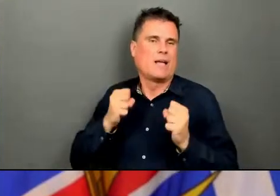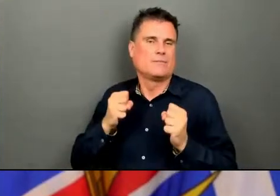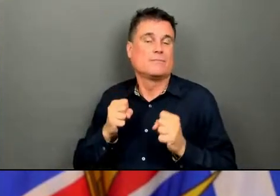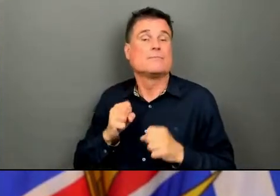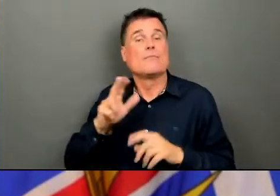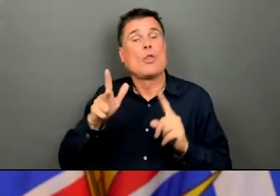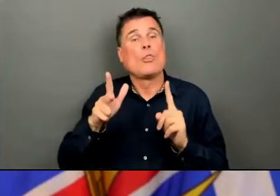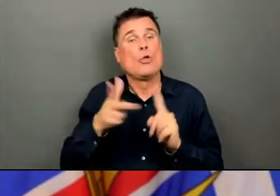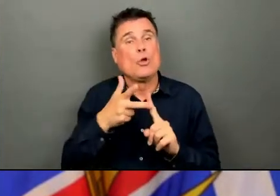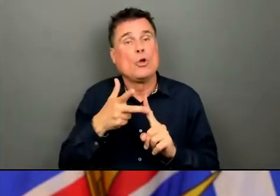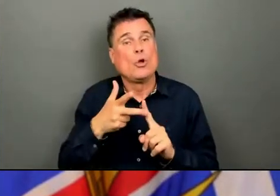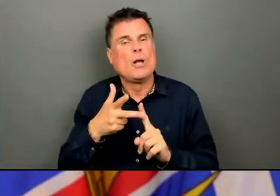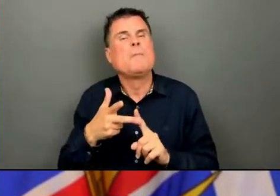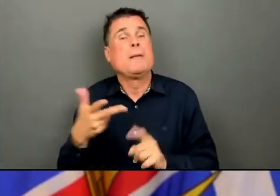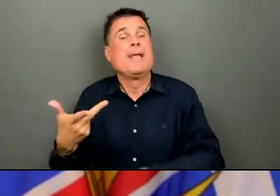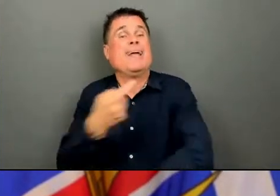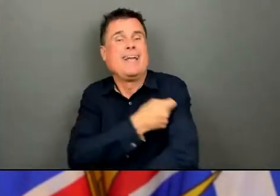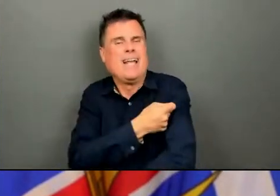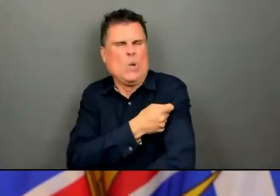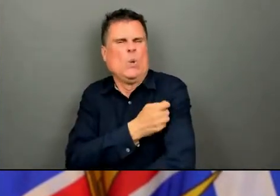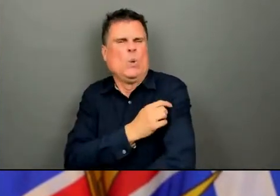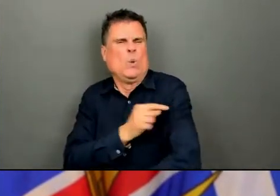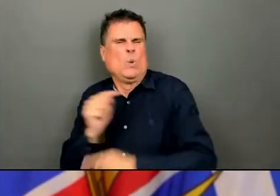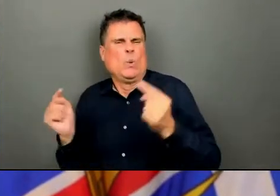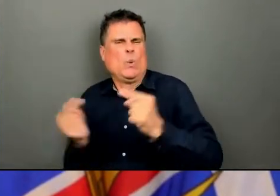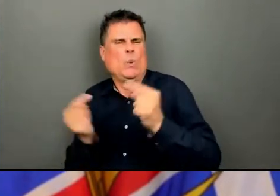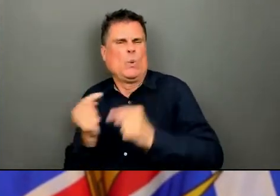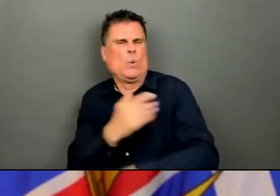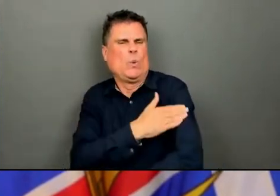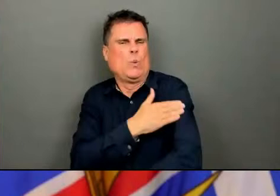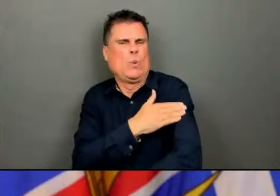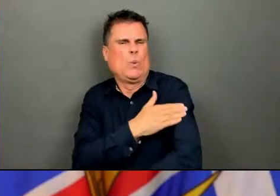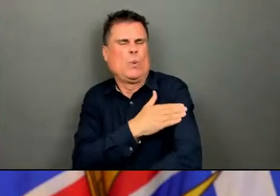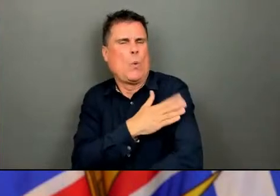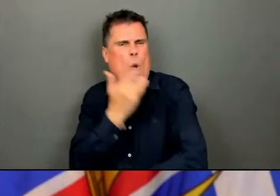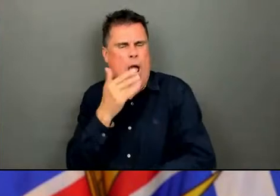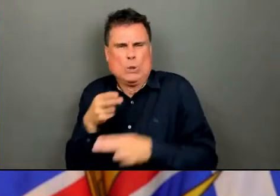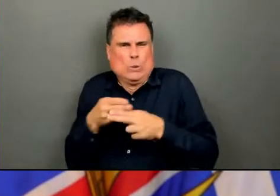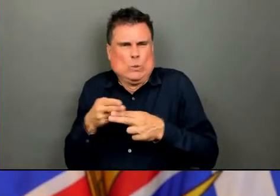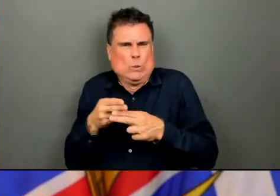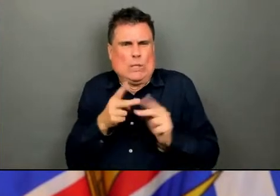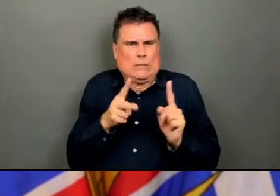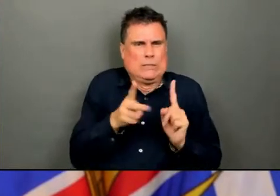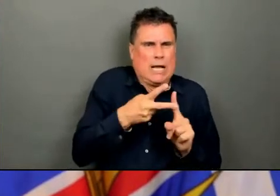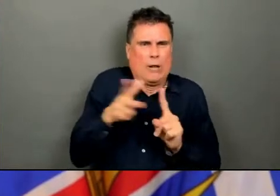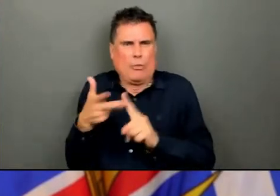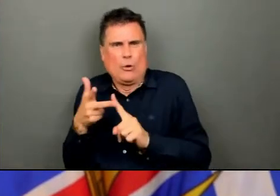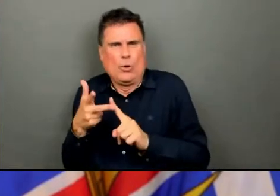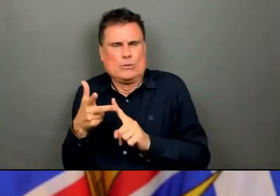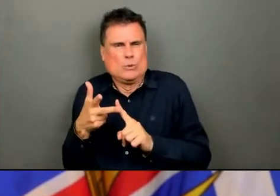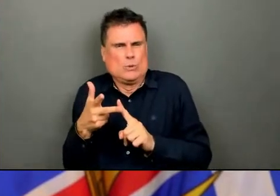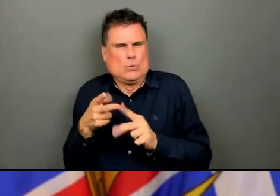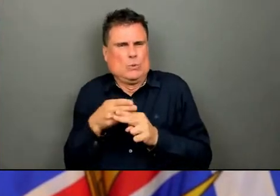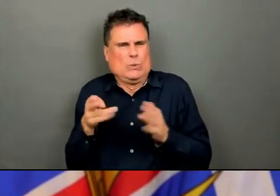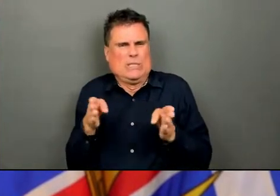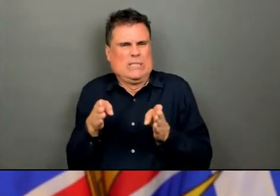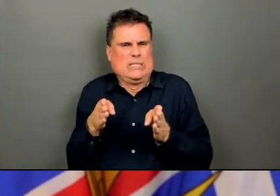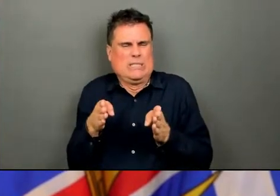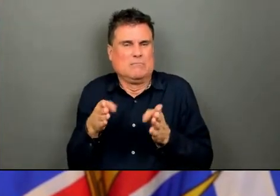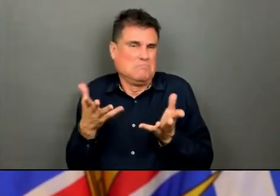second a dose too soon, but that would be the extent of it, really. Zara, do you have a